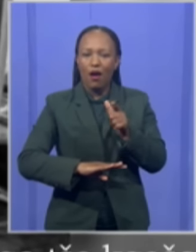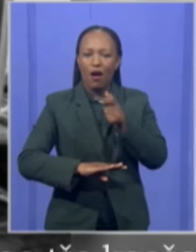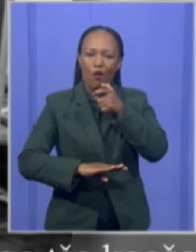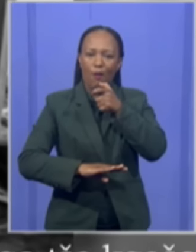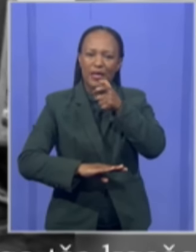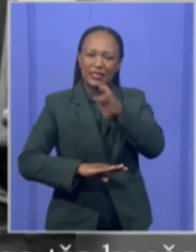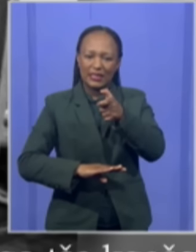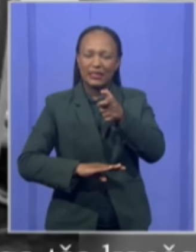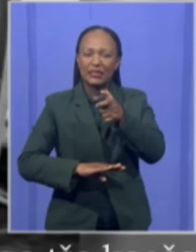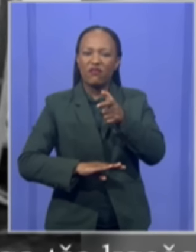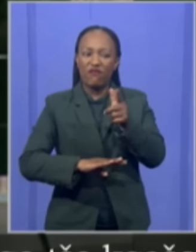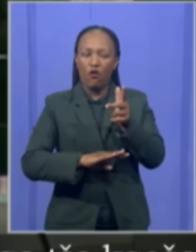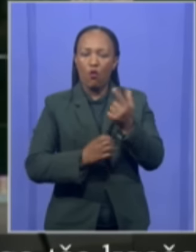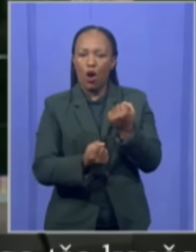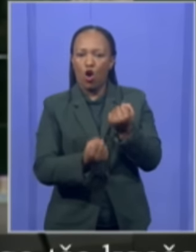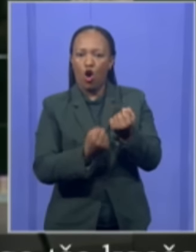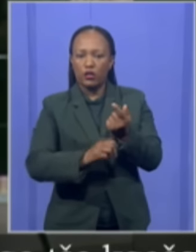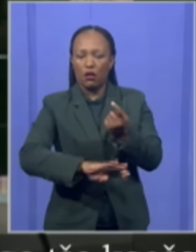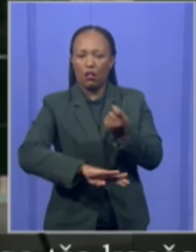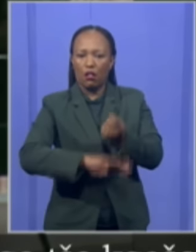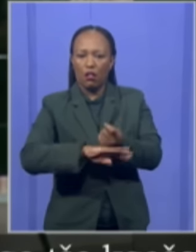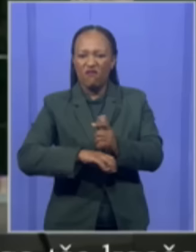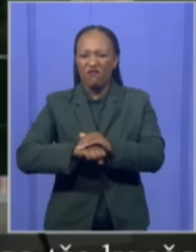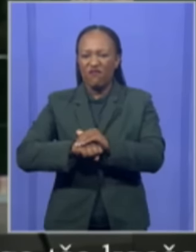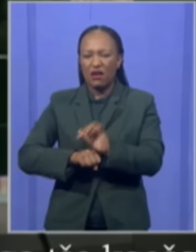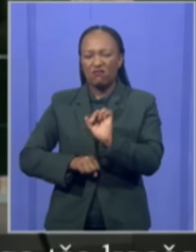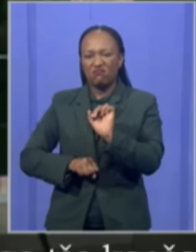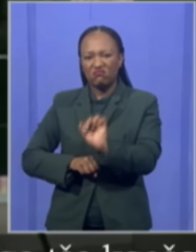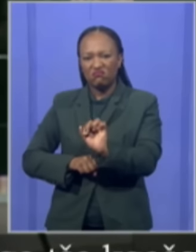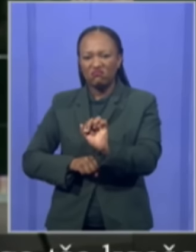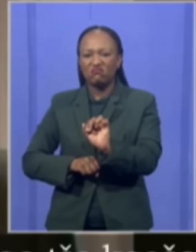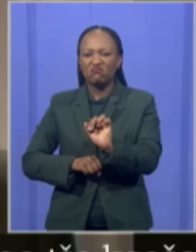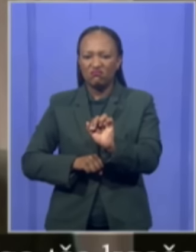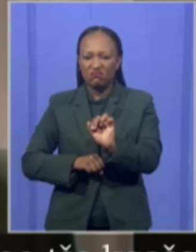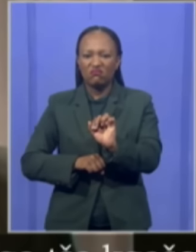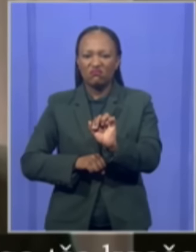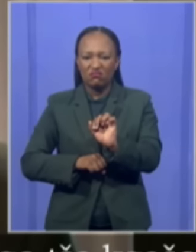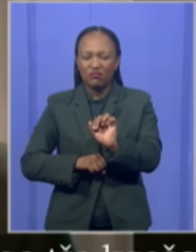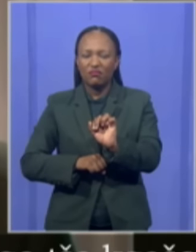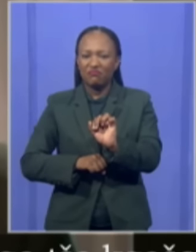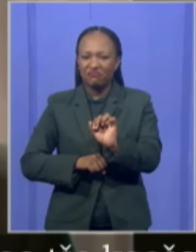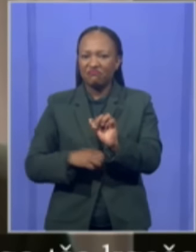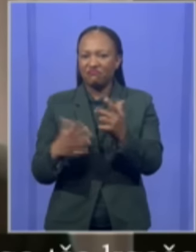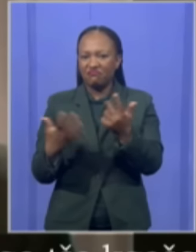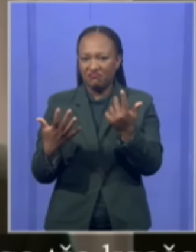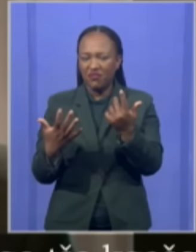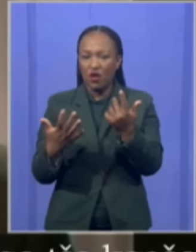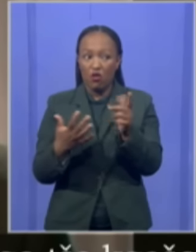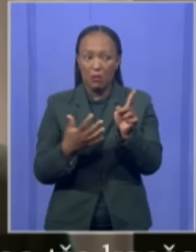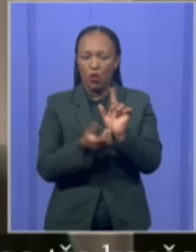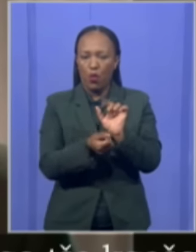sephetho sa kgoro ka mogotsi ya ge gore Namile Shula o lebagane ke tronko